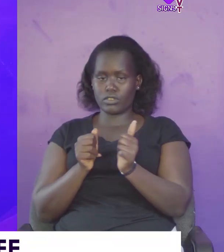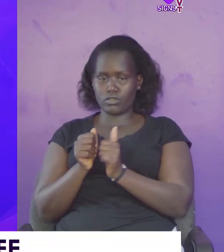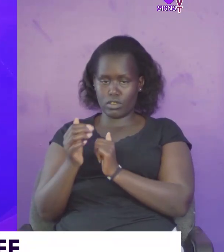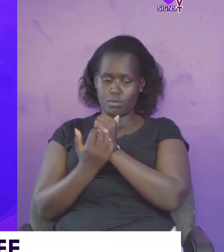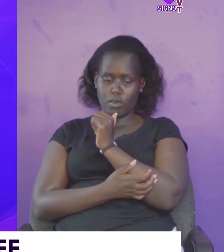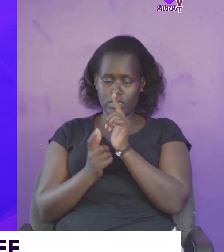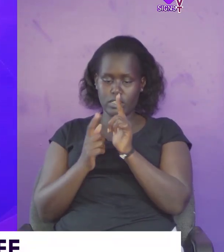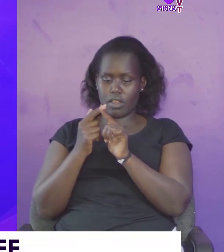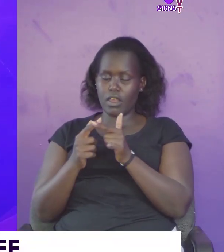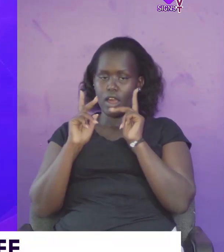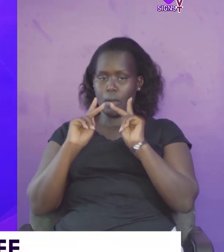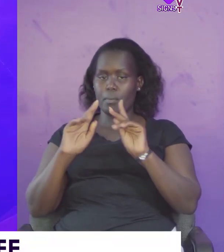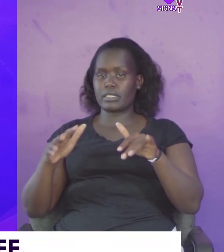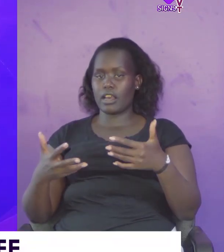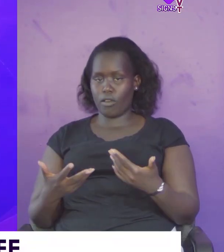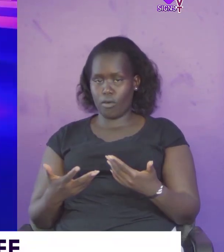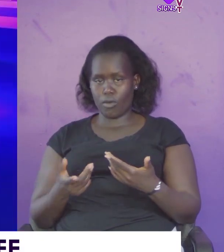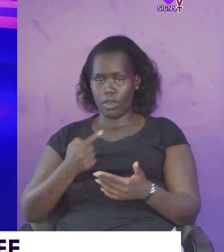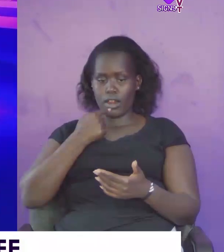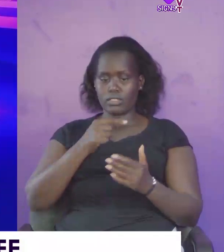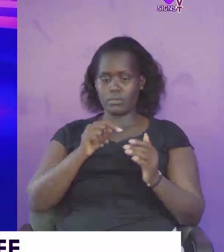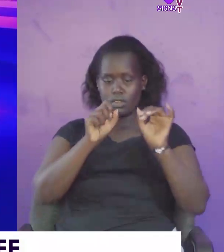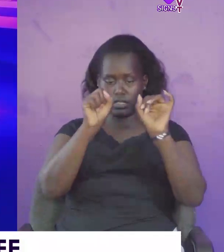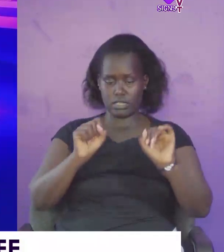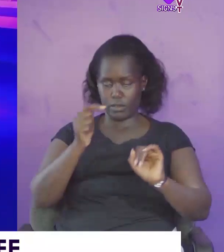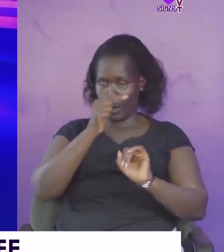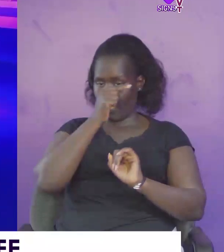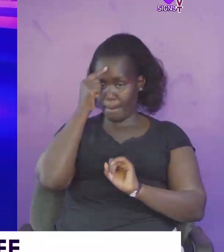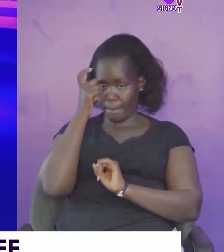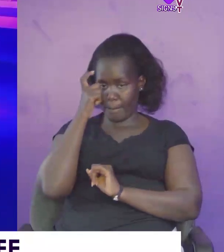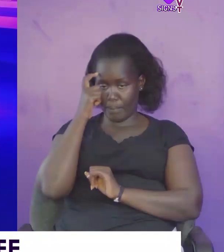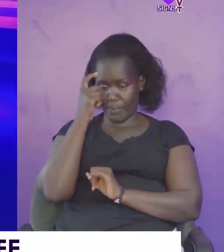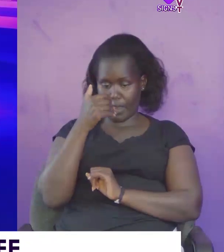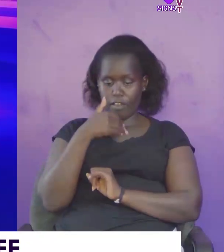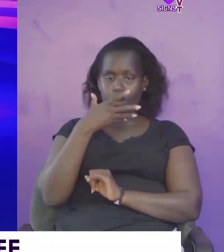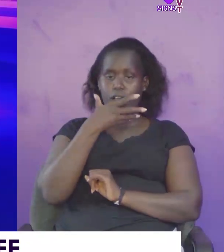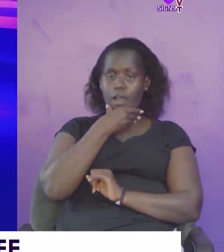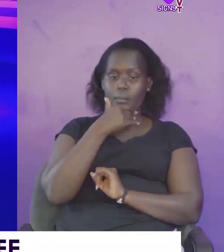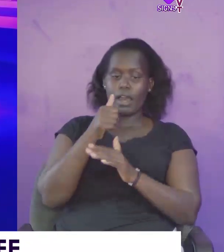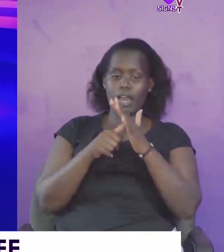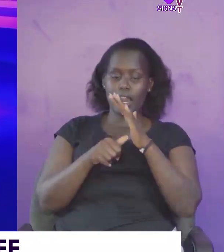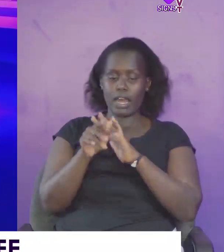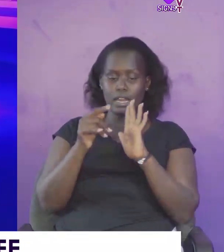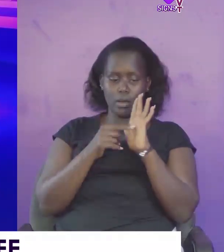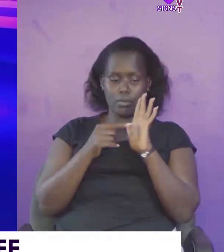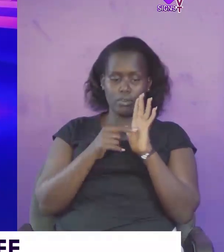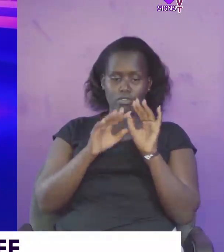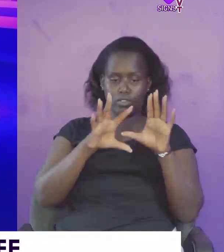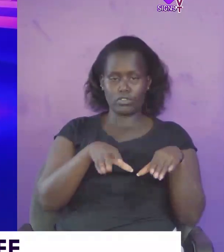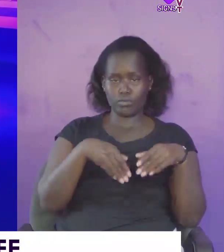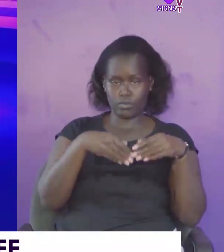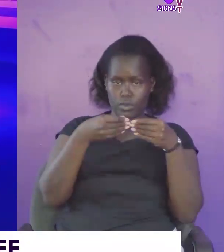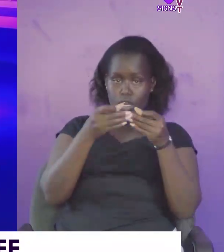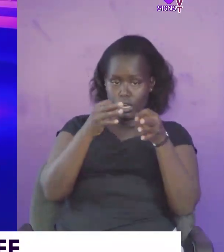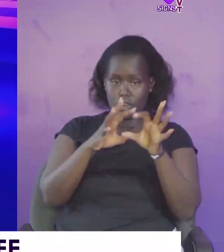how will there be peace? That's what I'm saying. It's systematic because I think it places the man under a point of providence, and if they don't